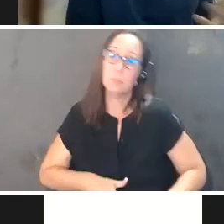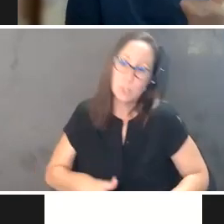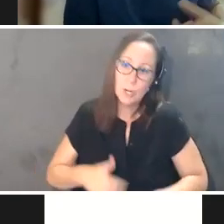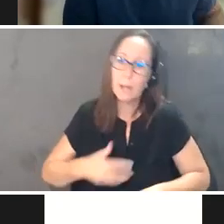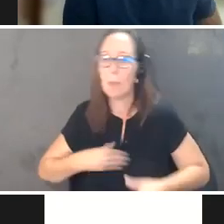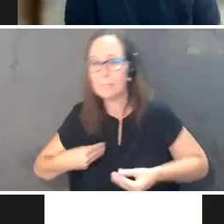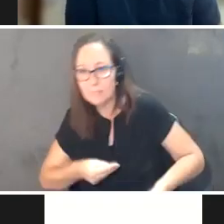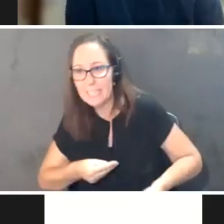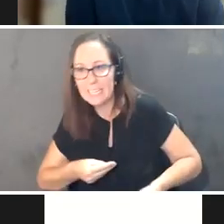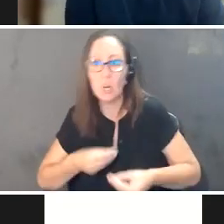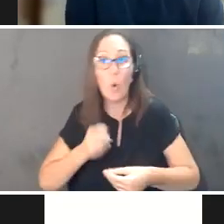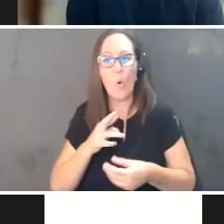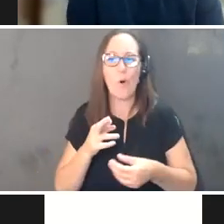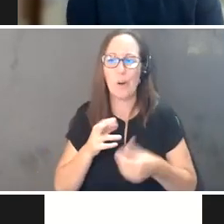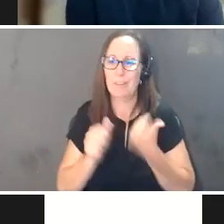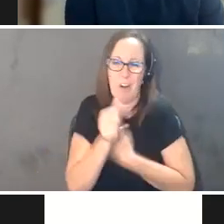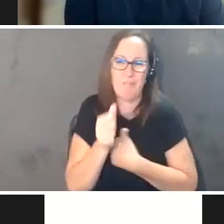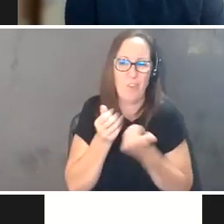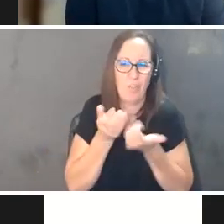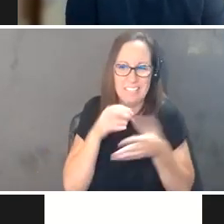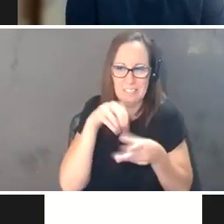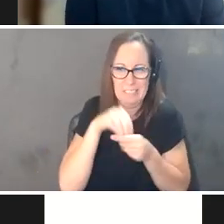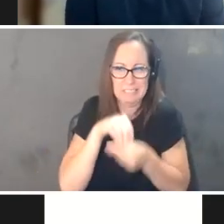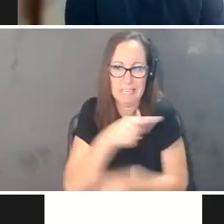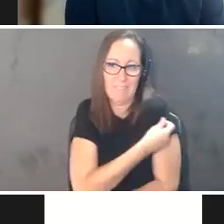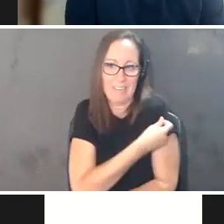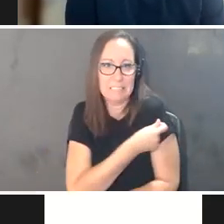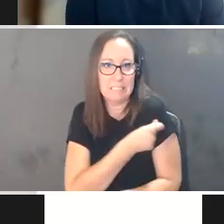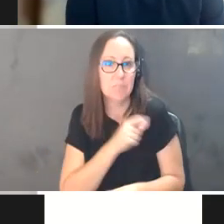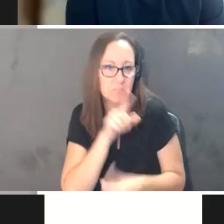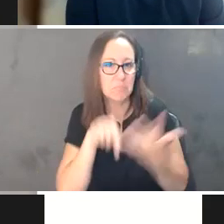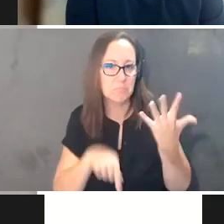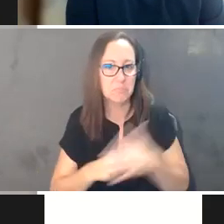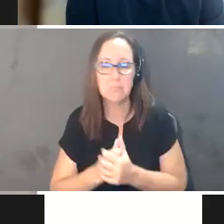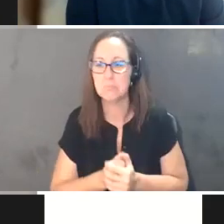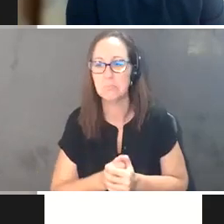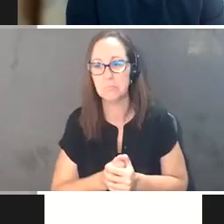just worried that there's harmful ingredients in the vaccine. Next slide.